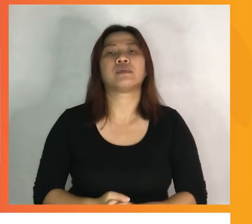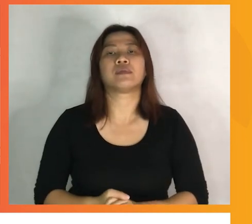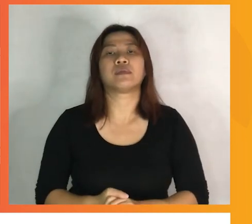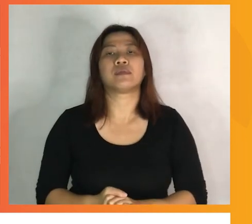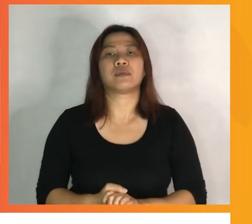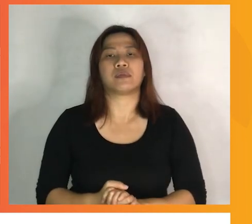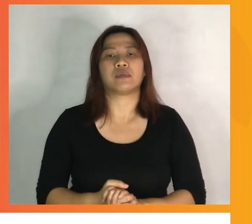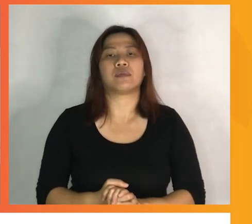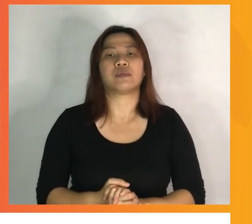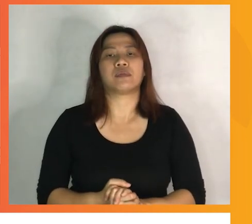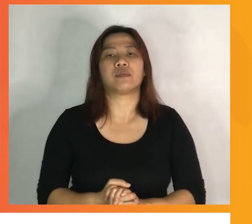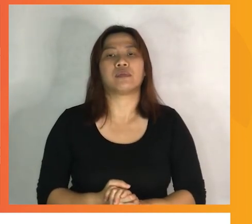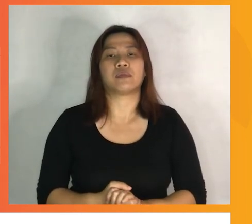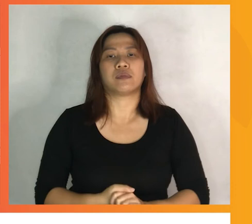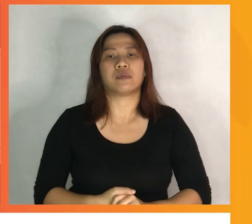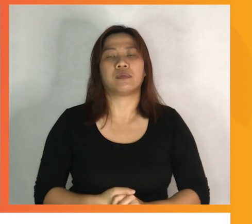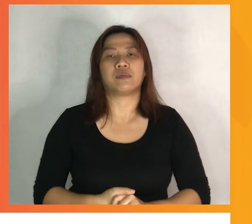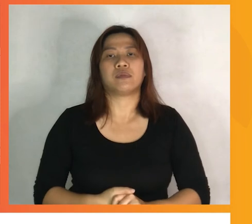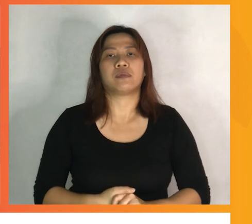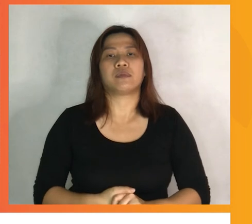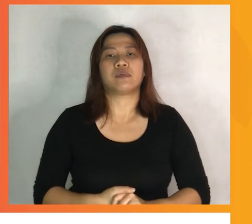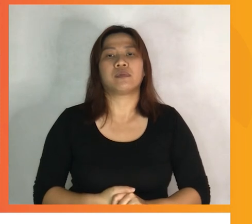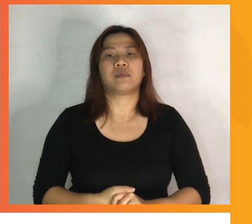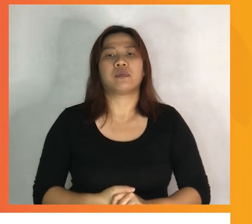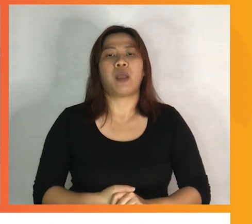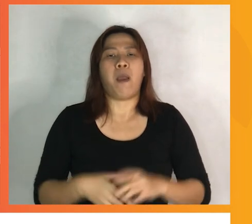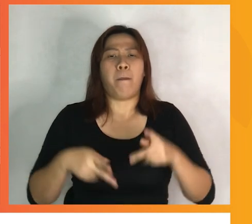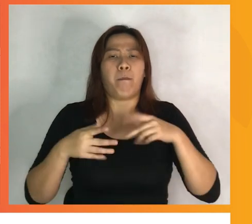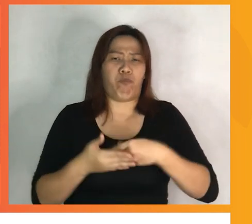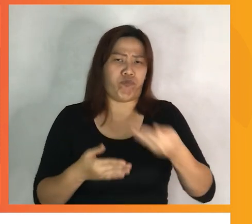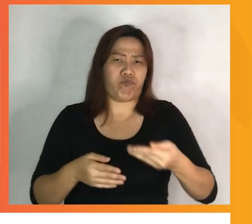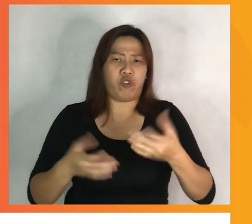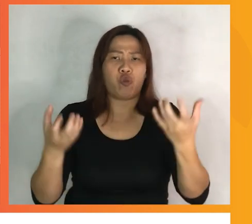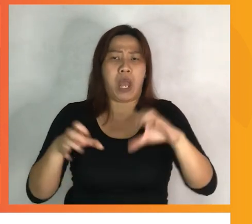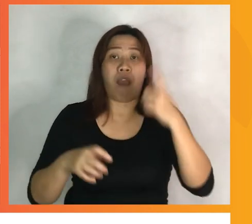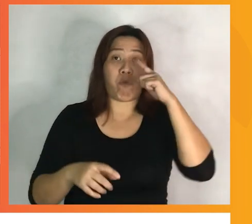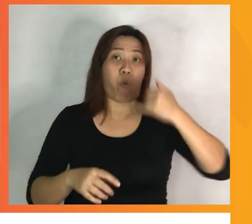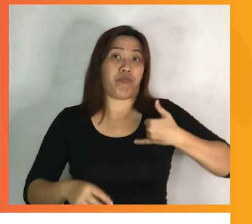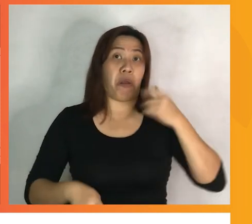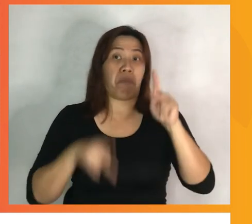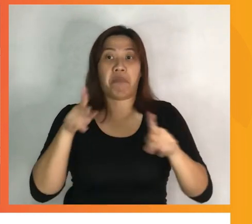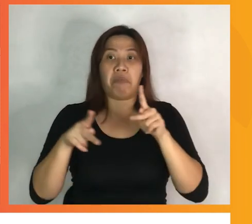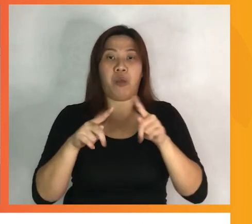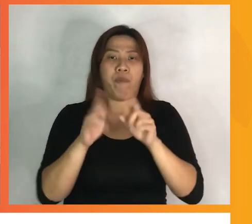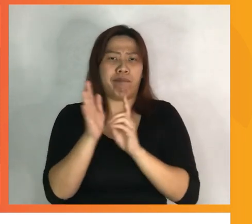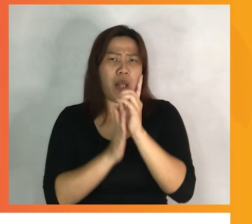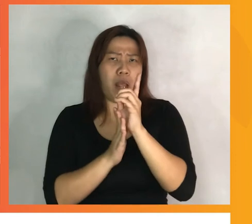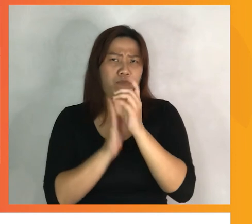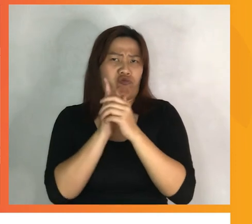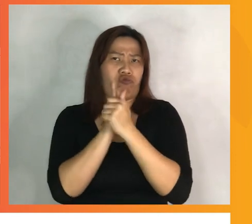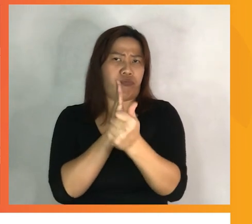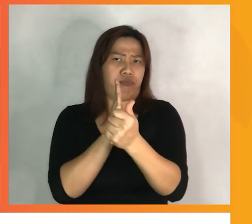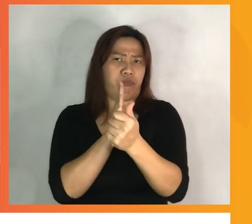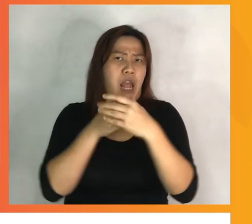in order to achieve an outcome. Provide opportunities for young people to develop their leadership